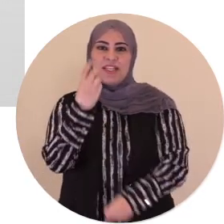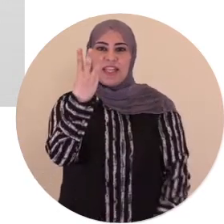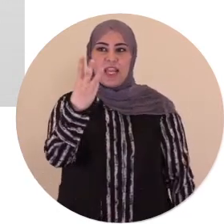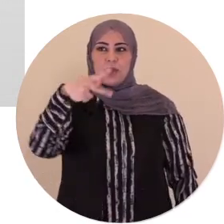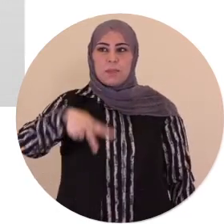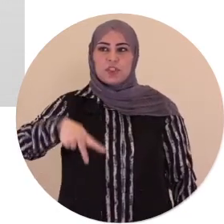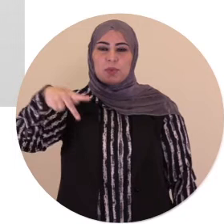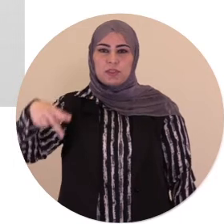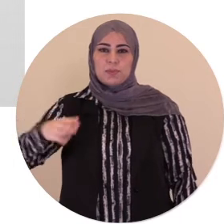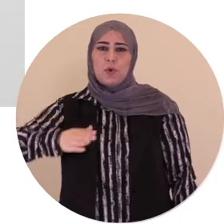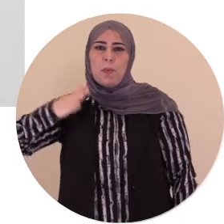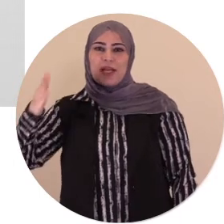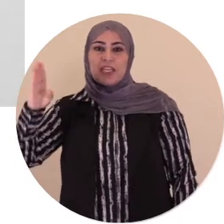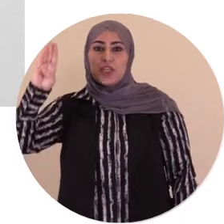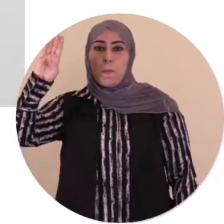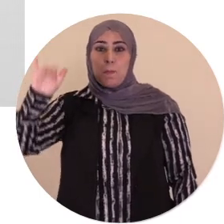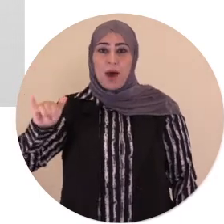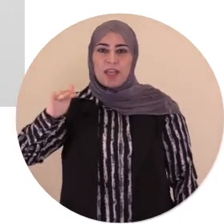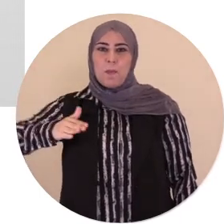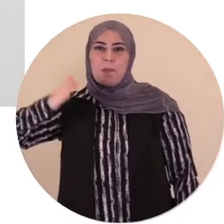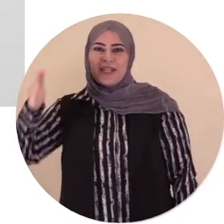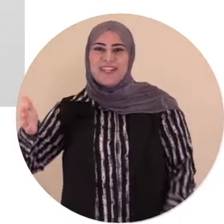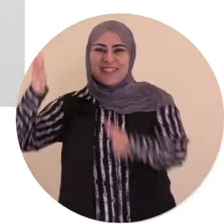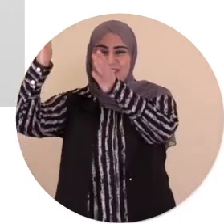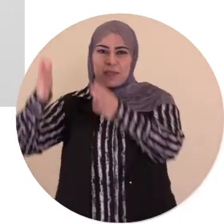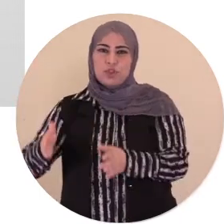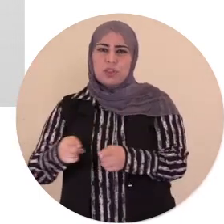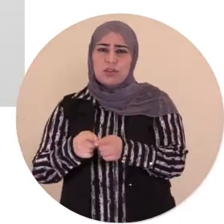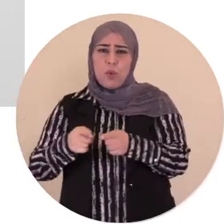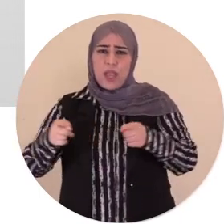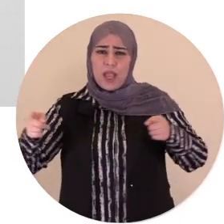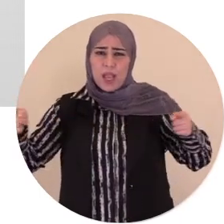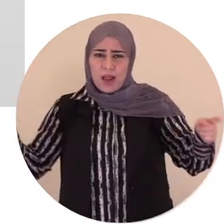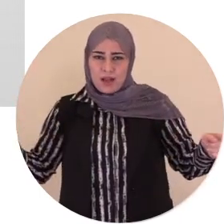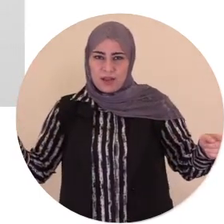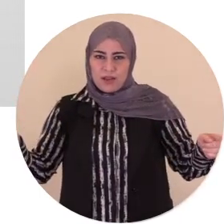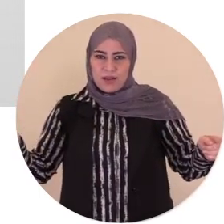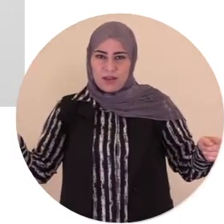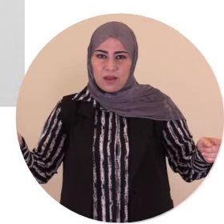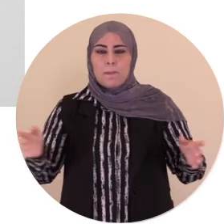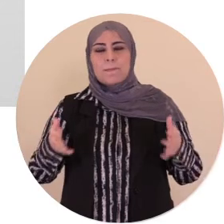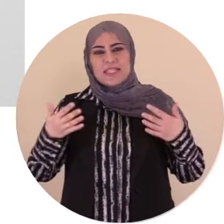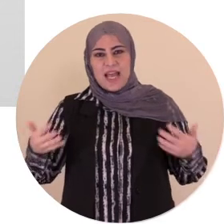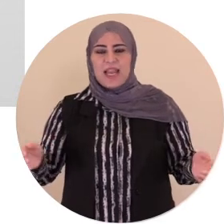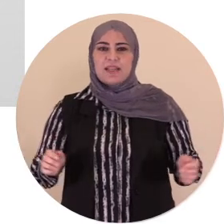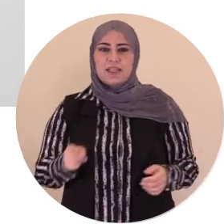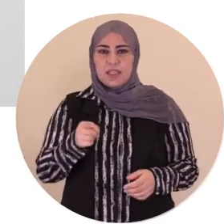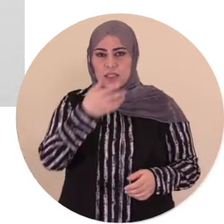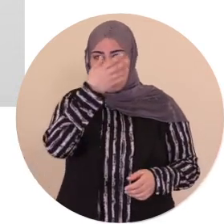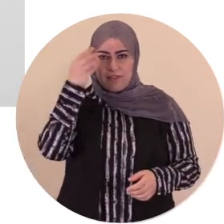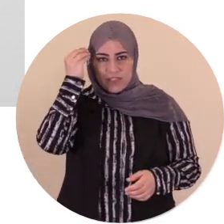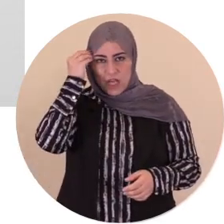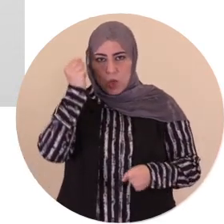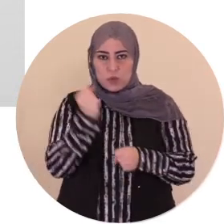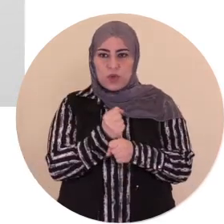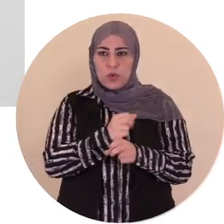by plus subject. It's a long equation, but it's very easy, very effective. Let's look at this active